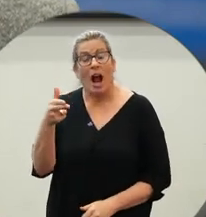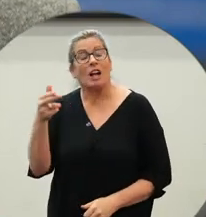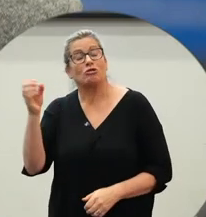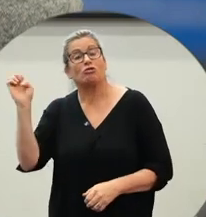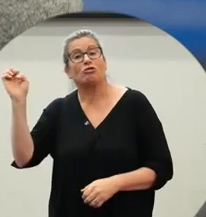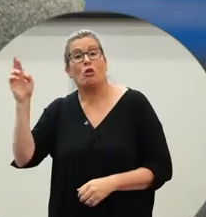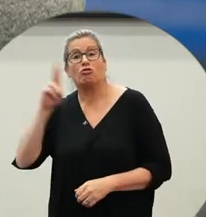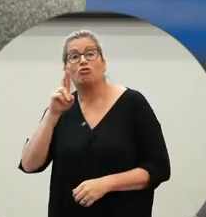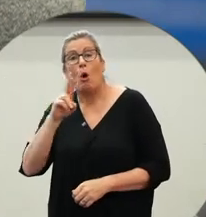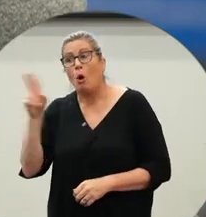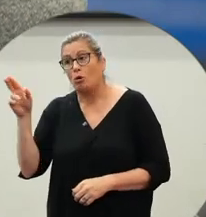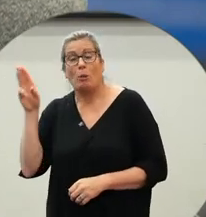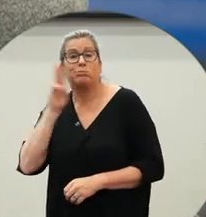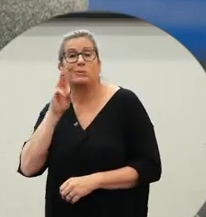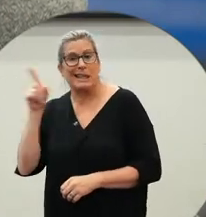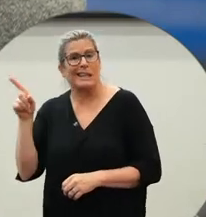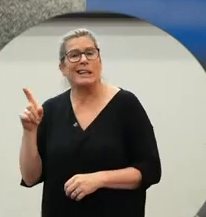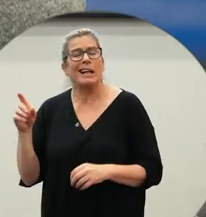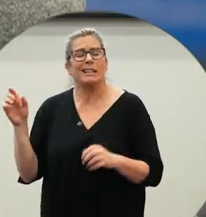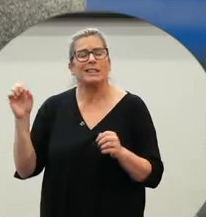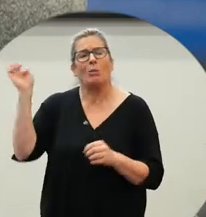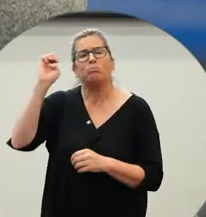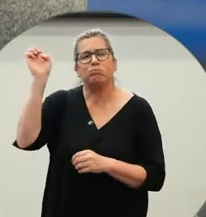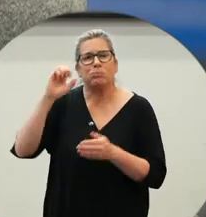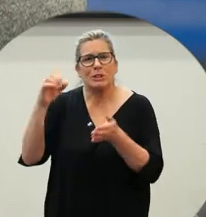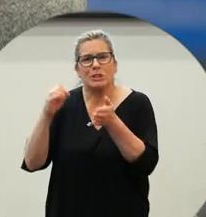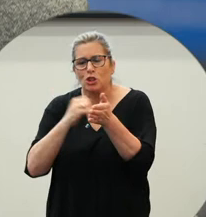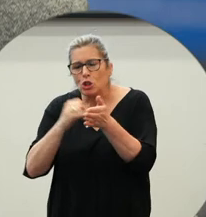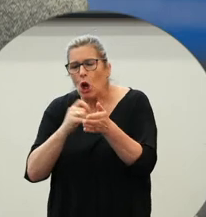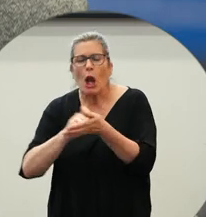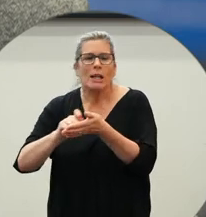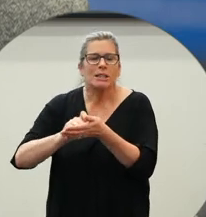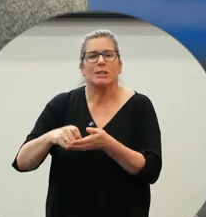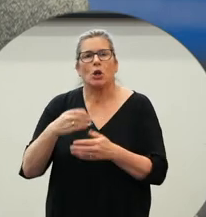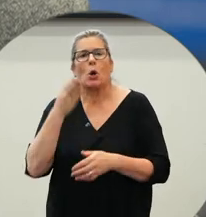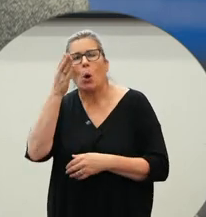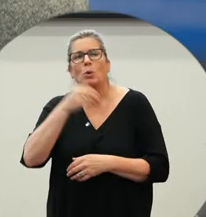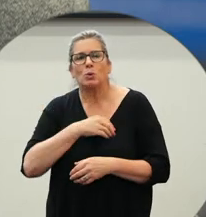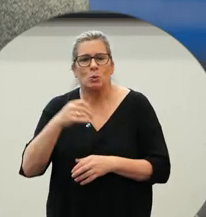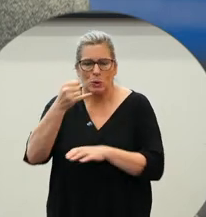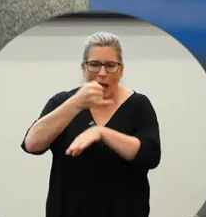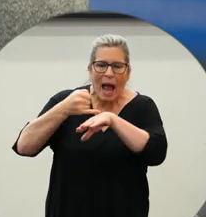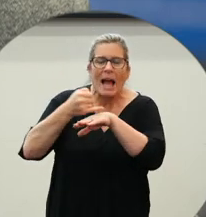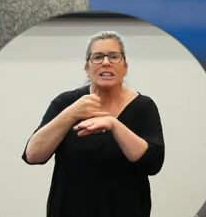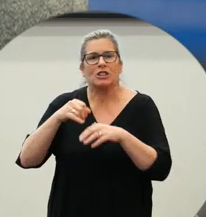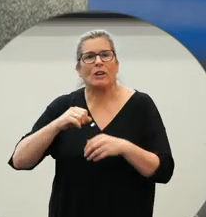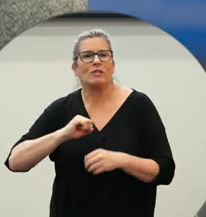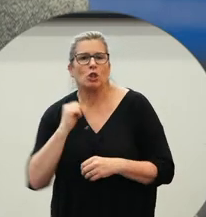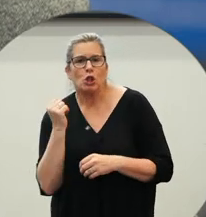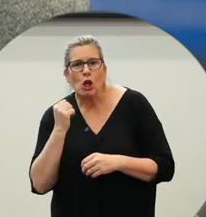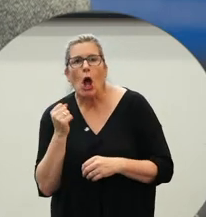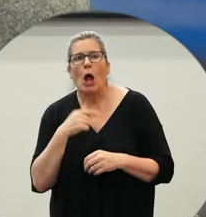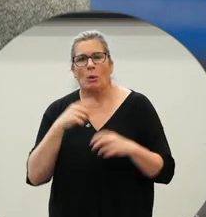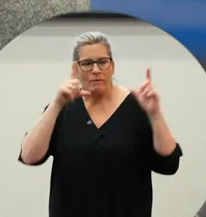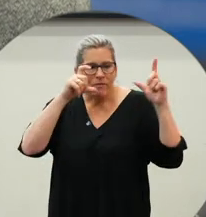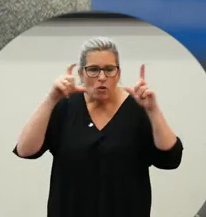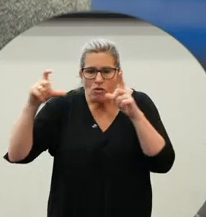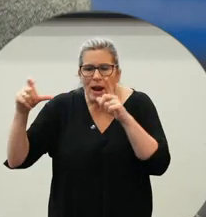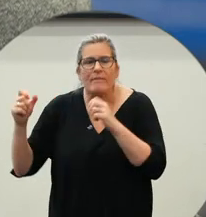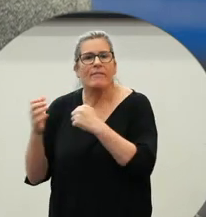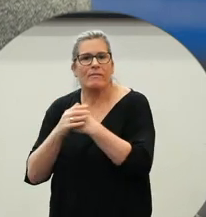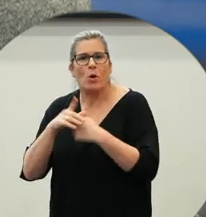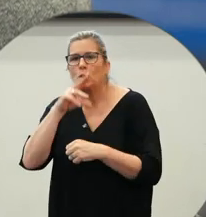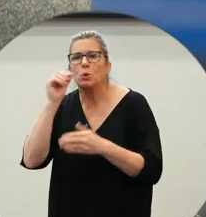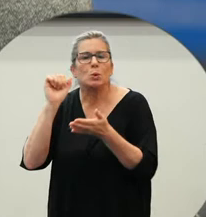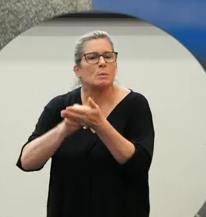British photojournalist, and that they were going out to the islands off Donegal to photograph the islands for The Guardian. But